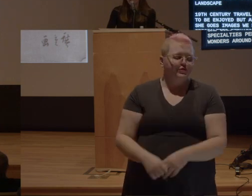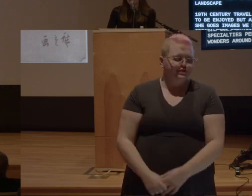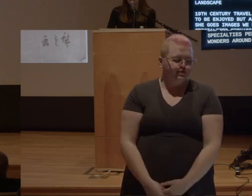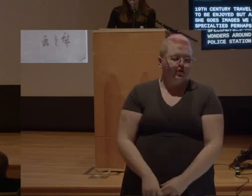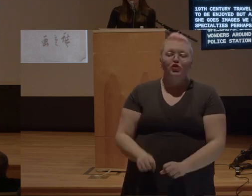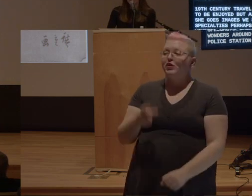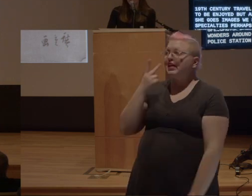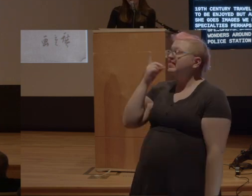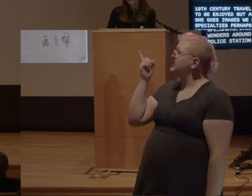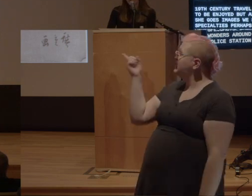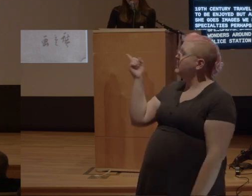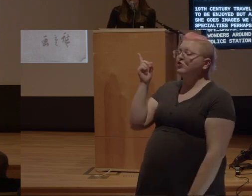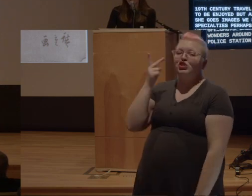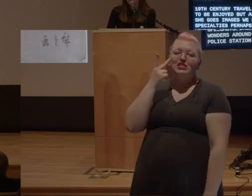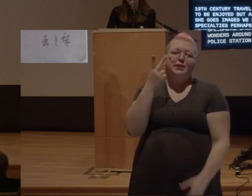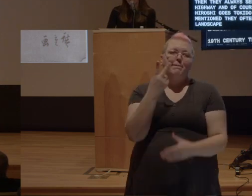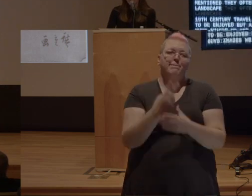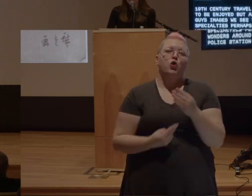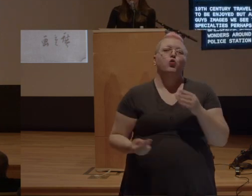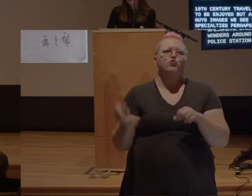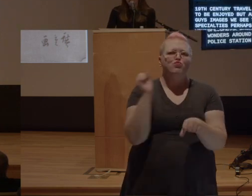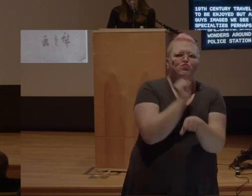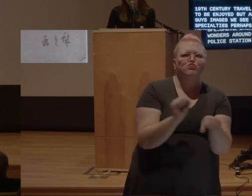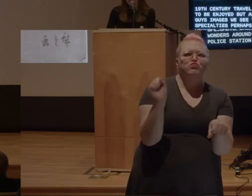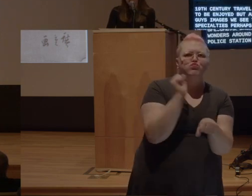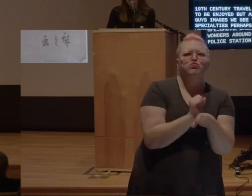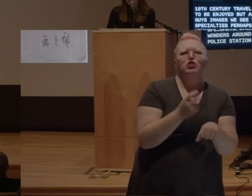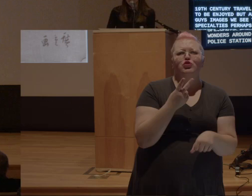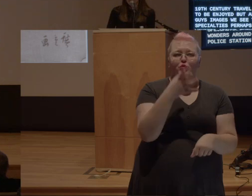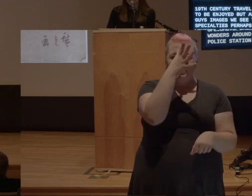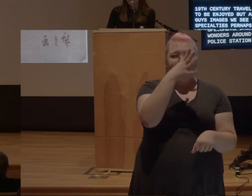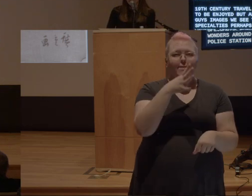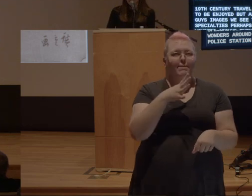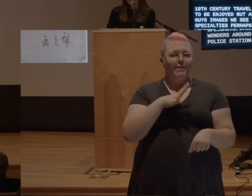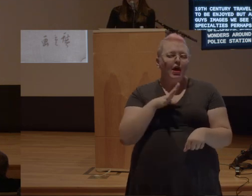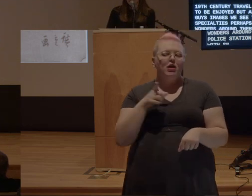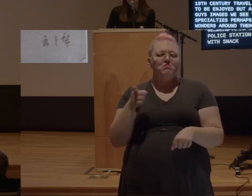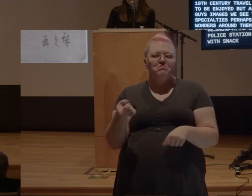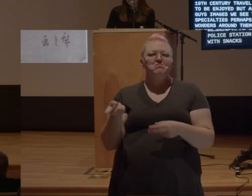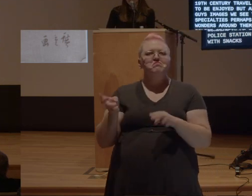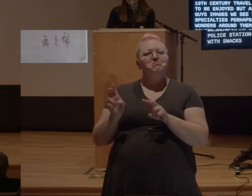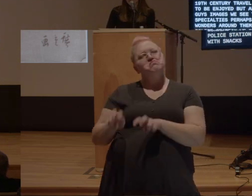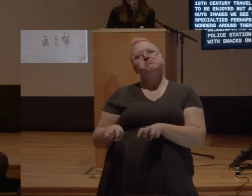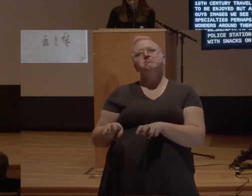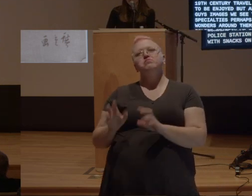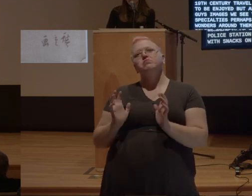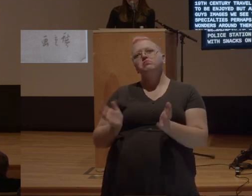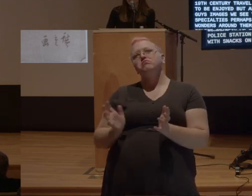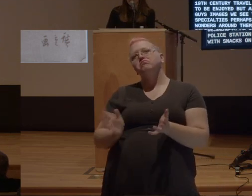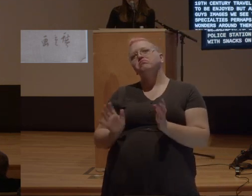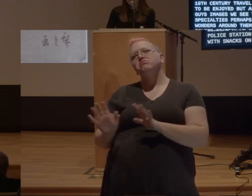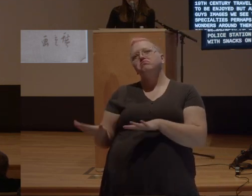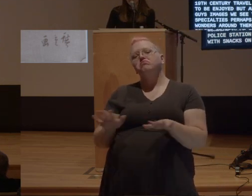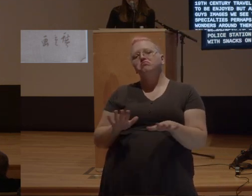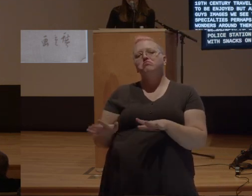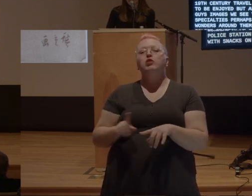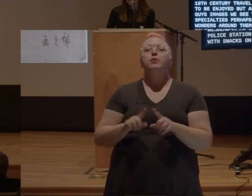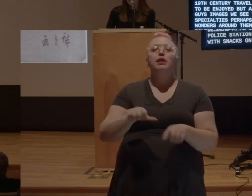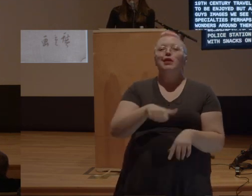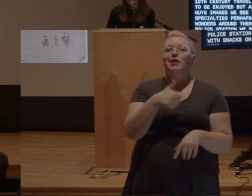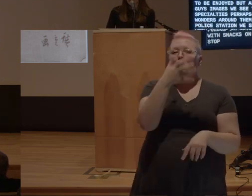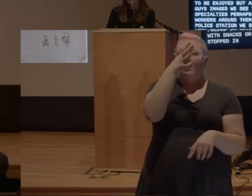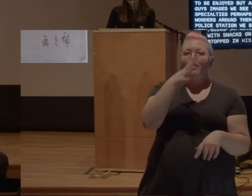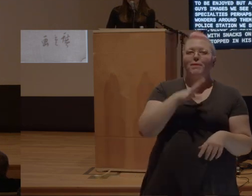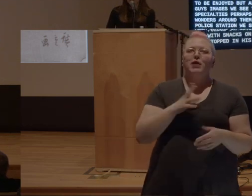station, we see both. While two men relax with snacks on roadside benches, another man has stopped in